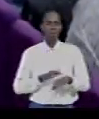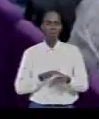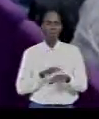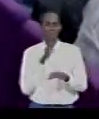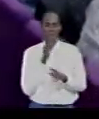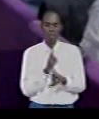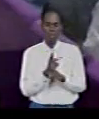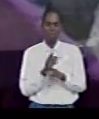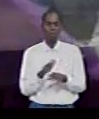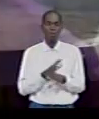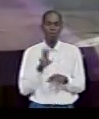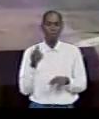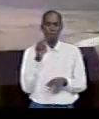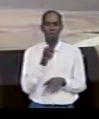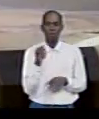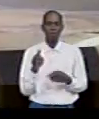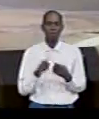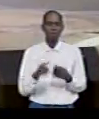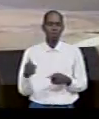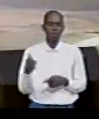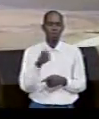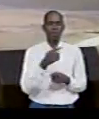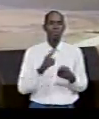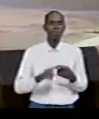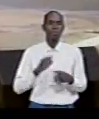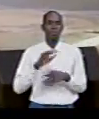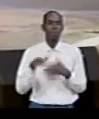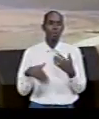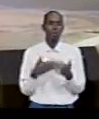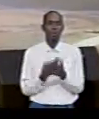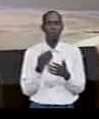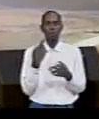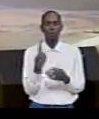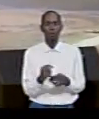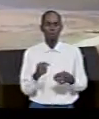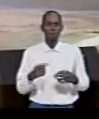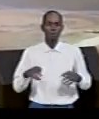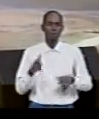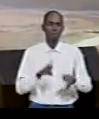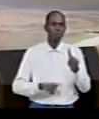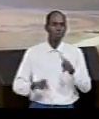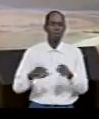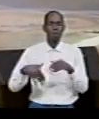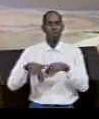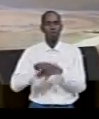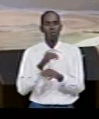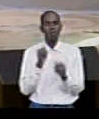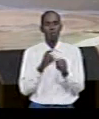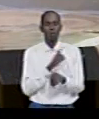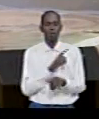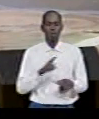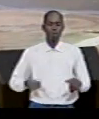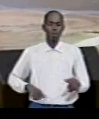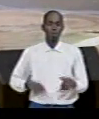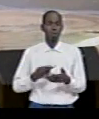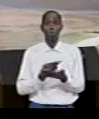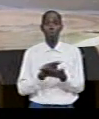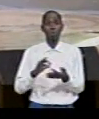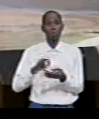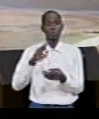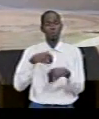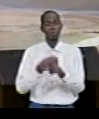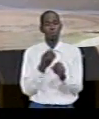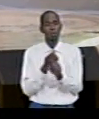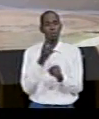unto yourselves and to all the flock over the which the Holy Ghost has made you overseers